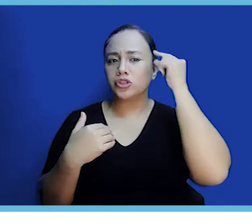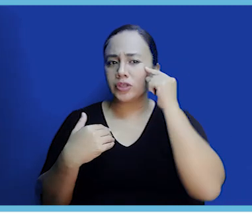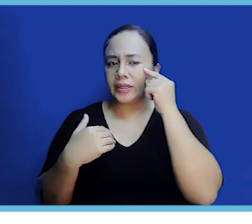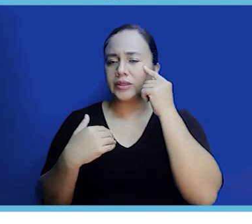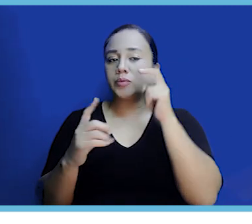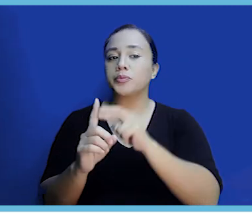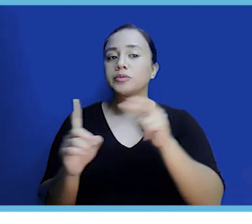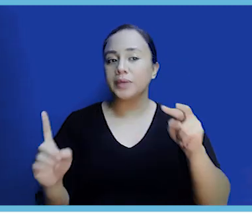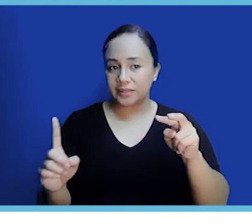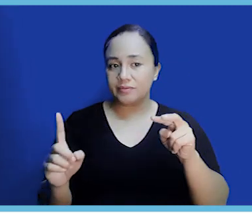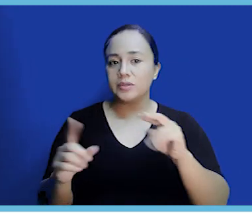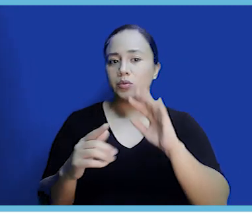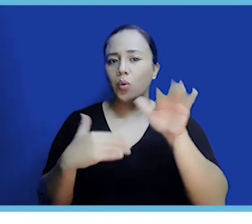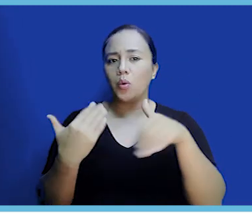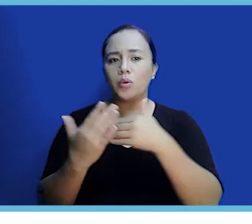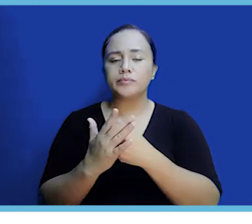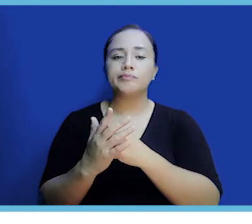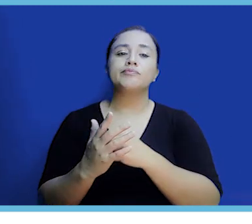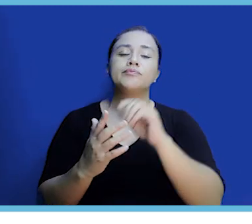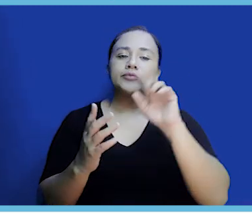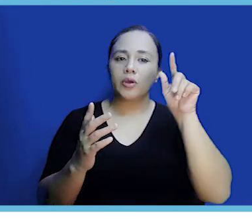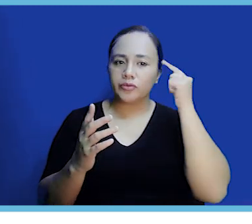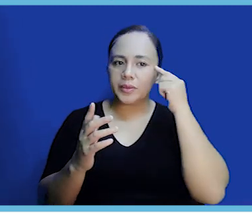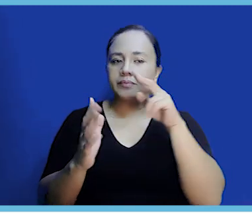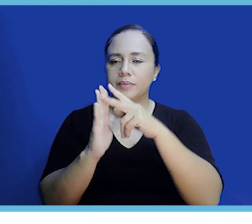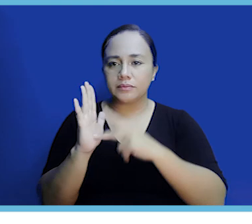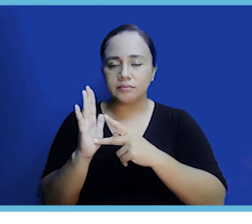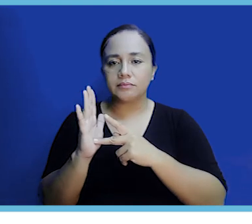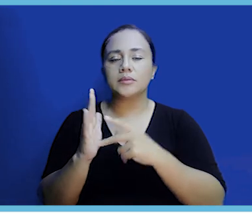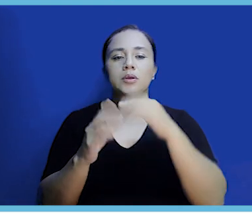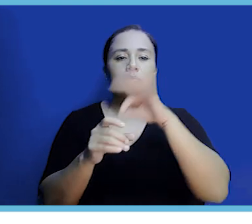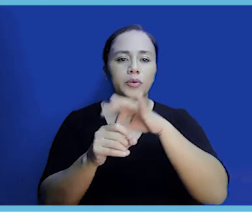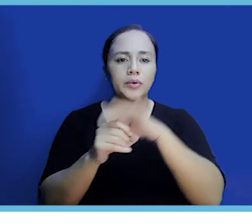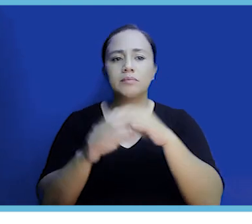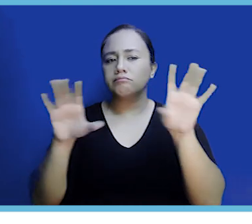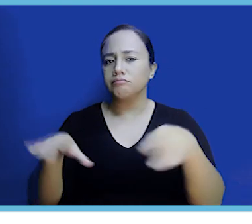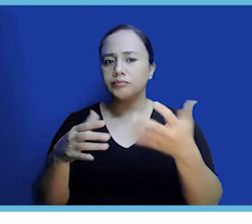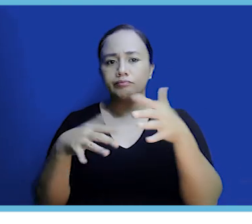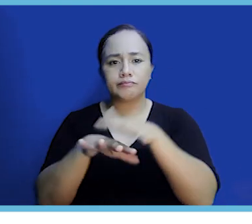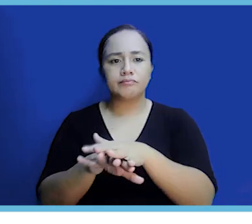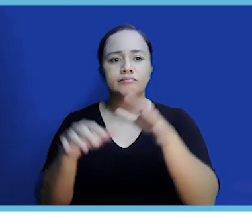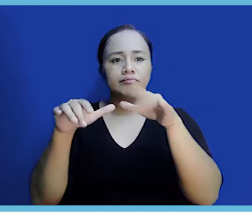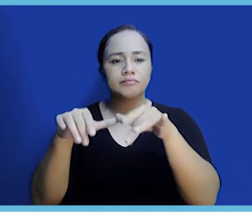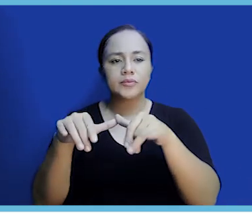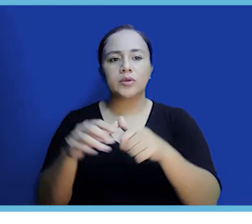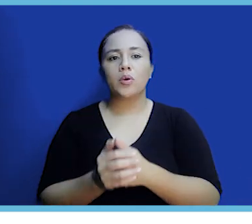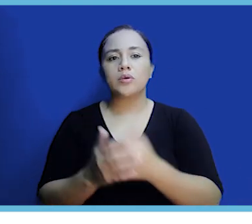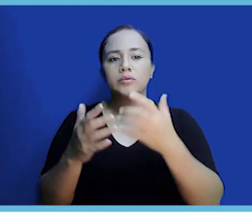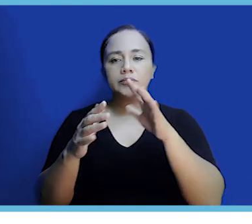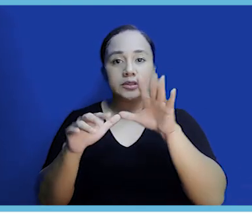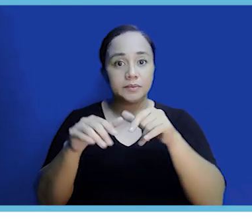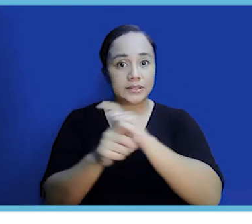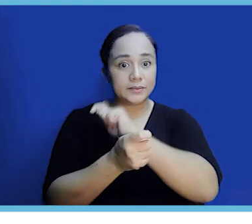UNCRPD emphasizes having a gender perspective in all states' policies, programs, and activities mainstream